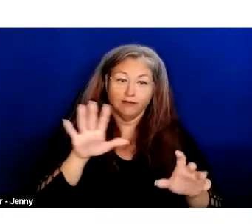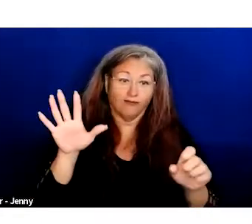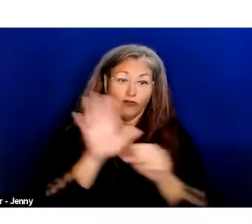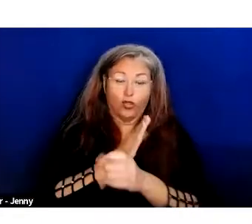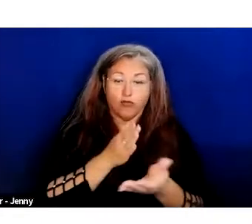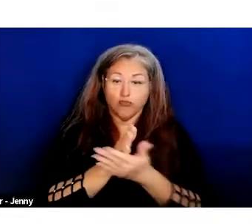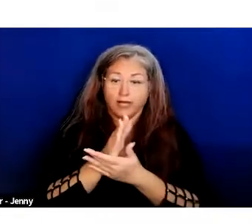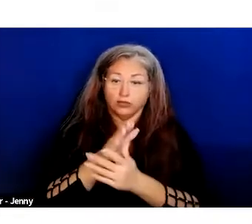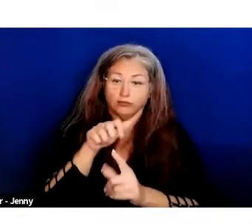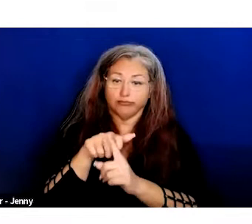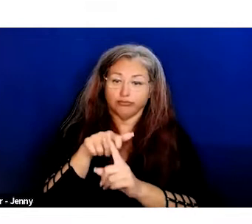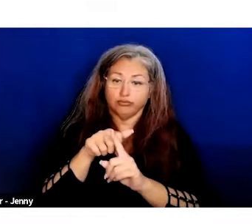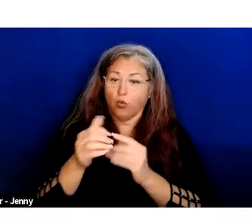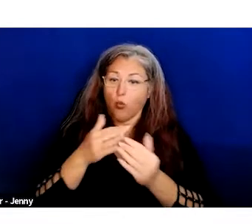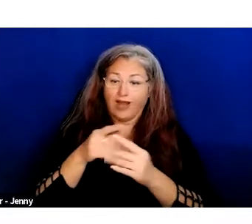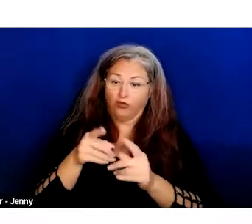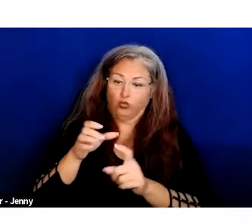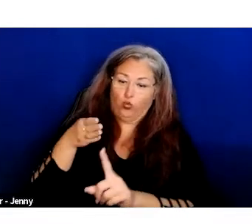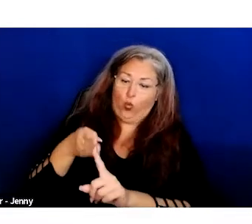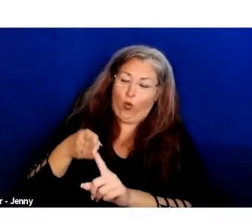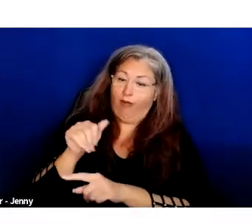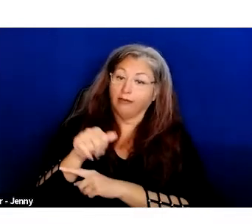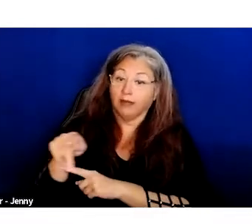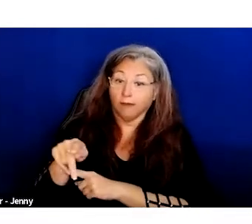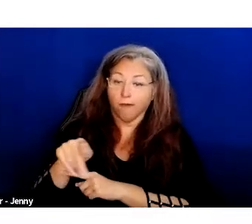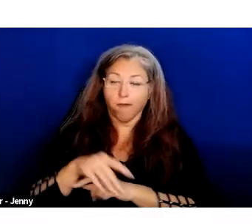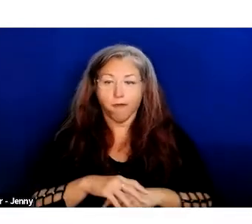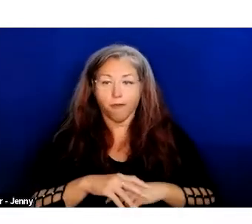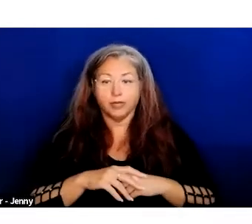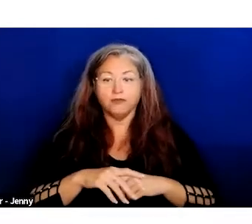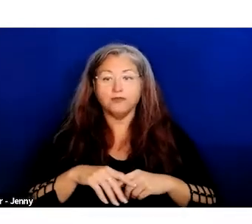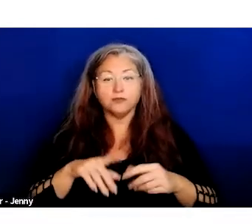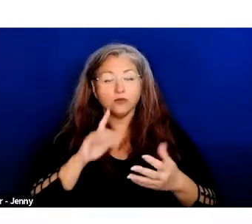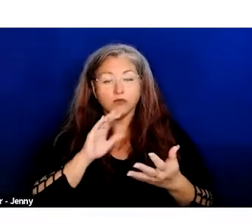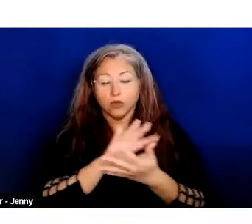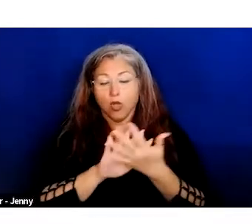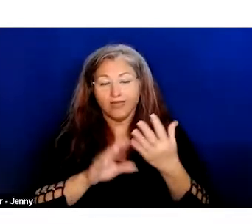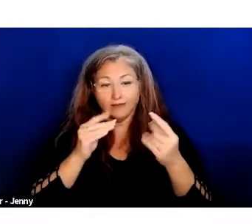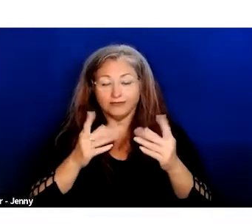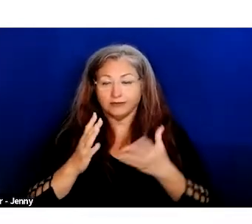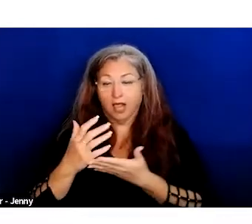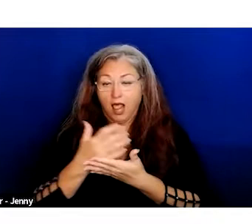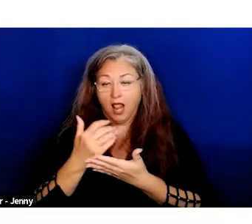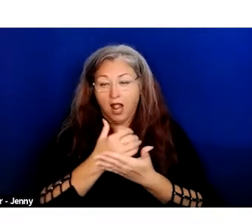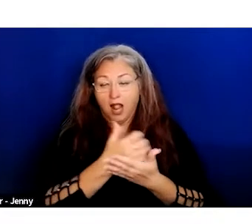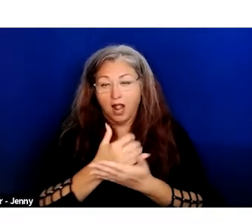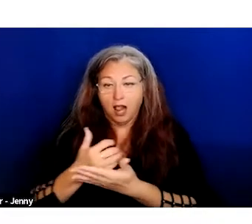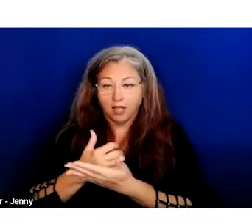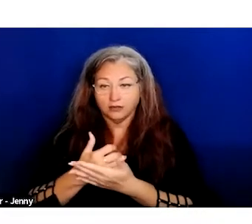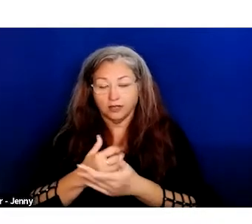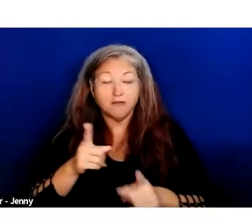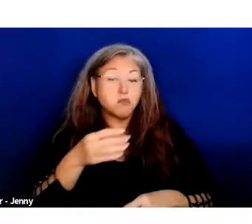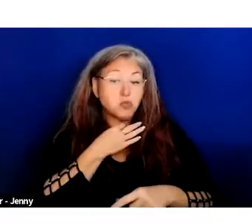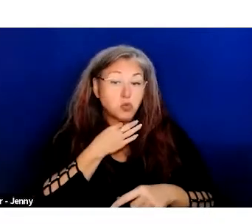of anything that you do on that app. So all of this information is being collected. And if you're curious,